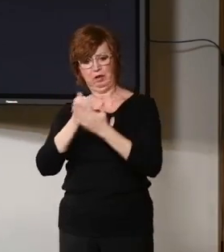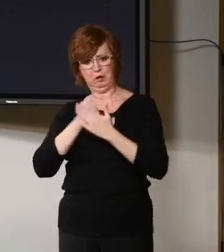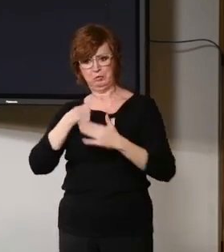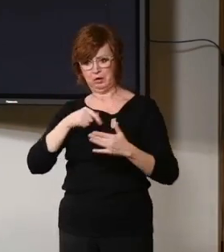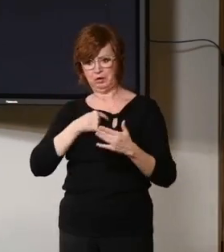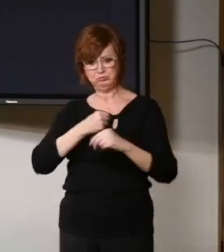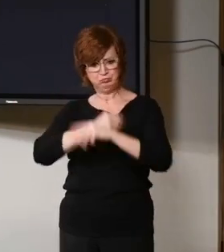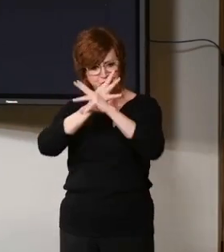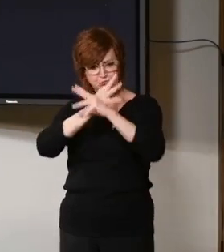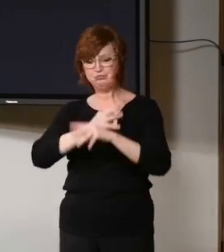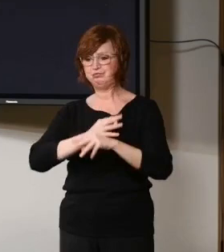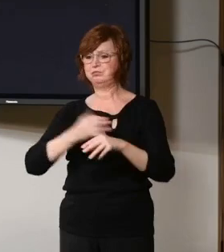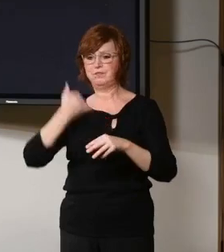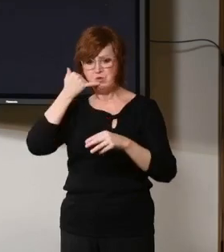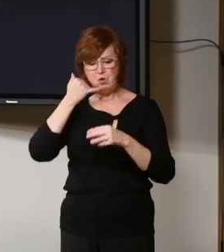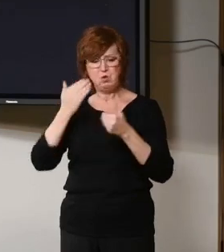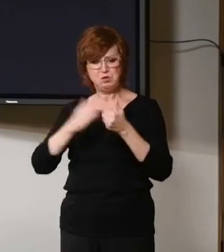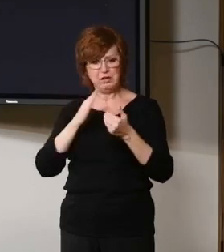means.